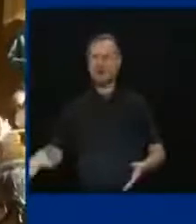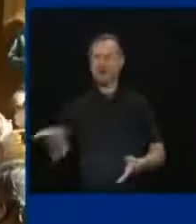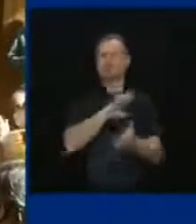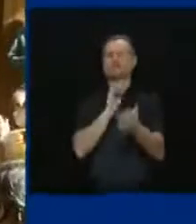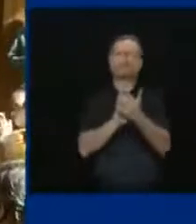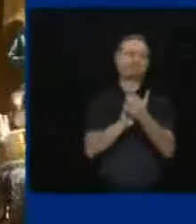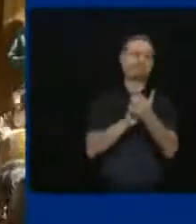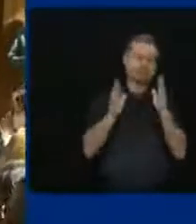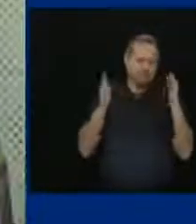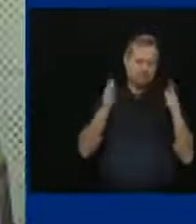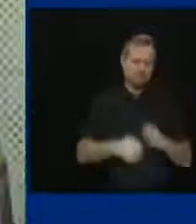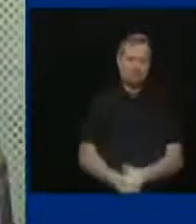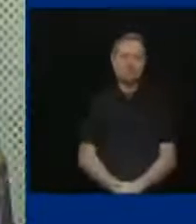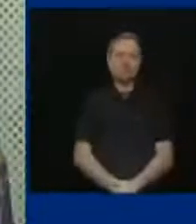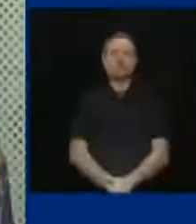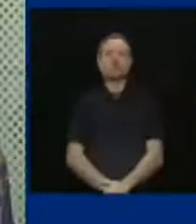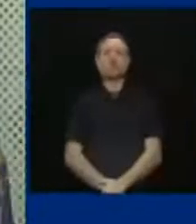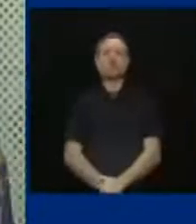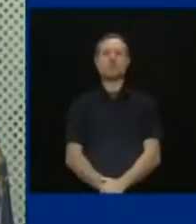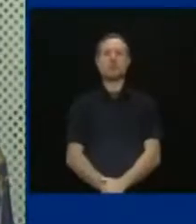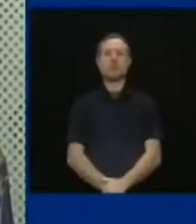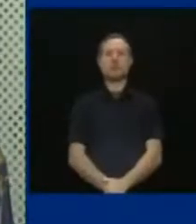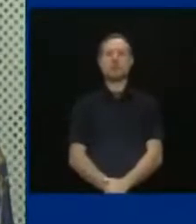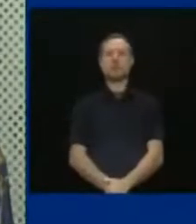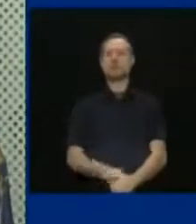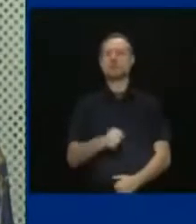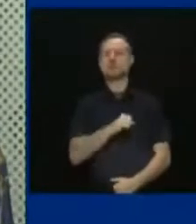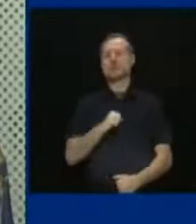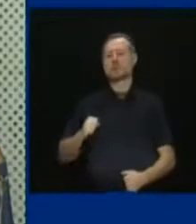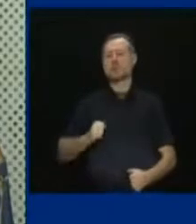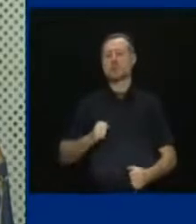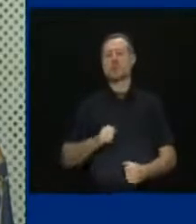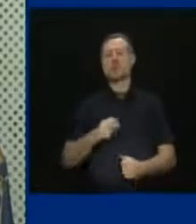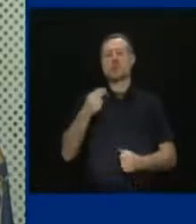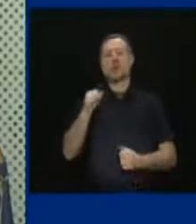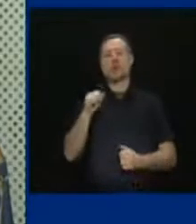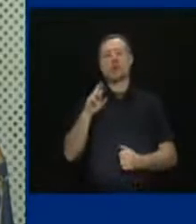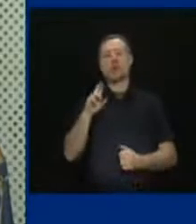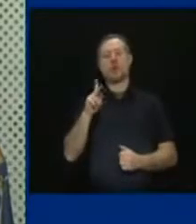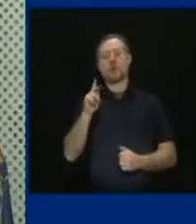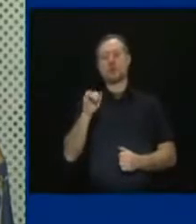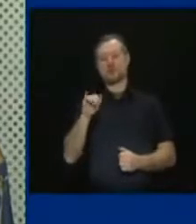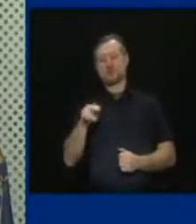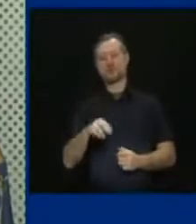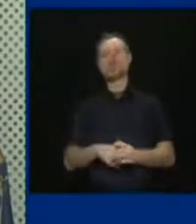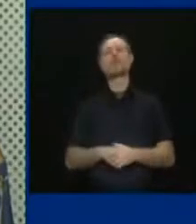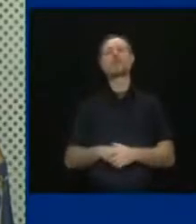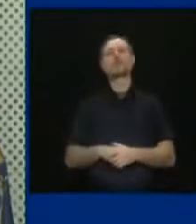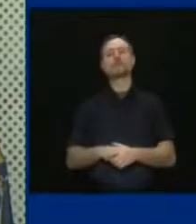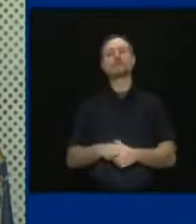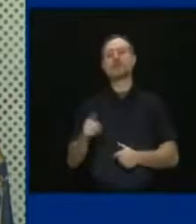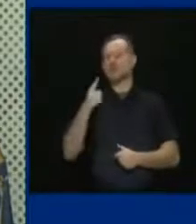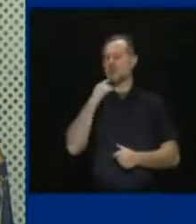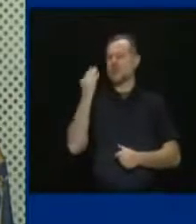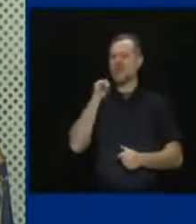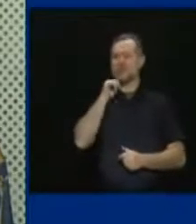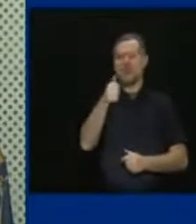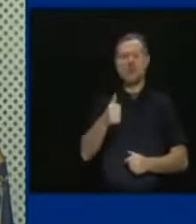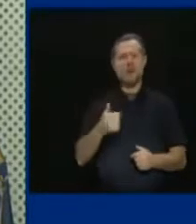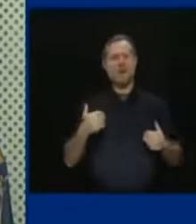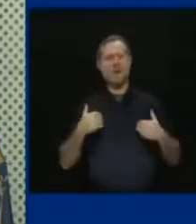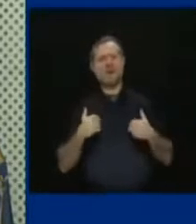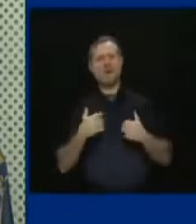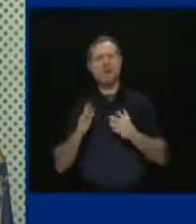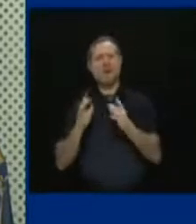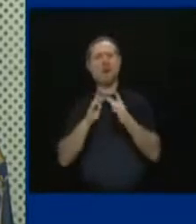work. And Senator Pete Harcum and Assemblymember Rosenthal also said, why don't we have an online directory so people can find out where